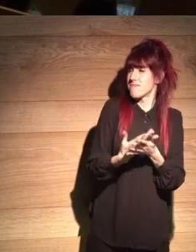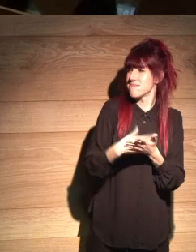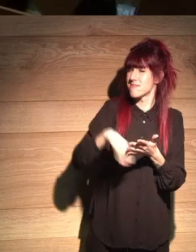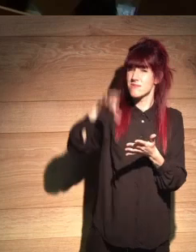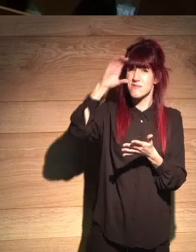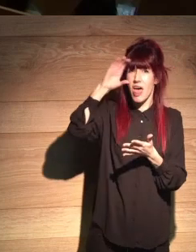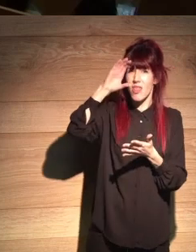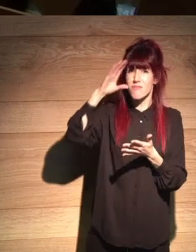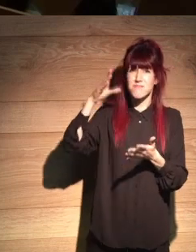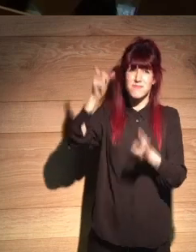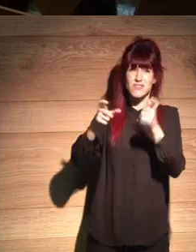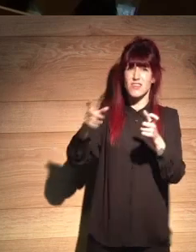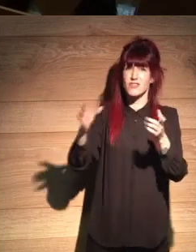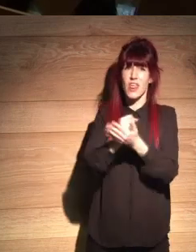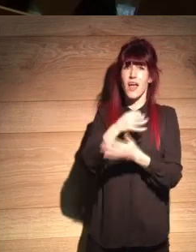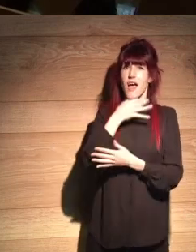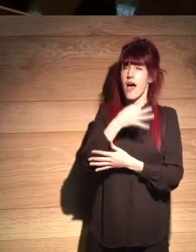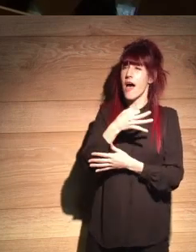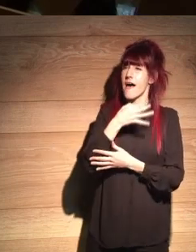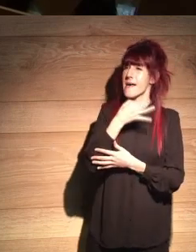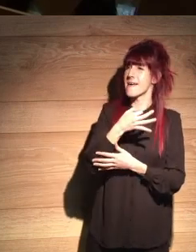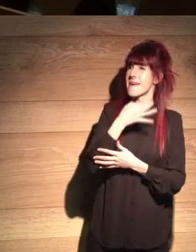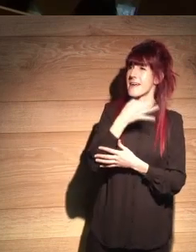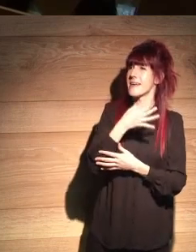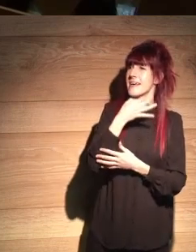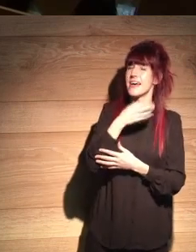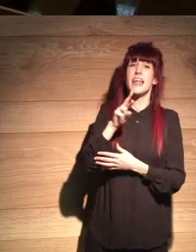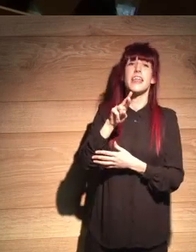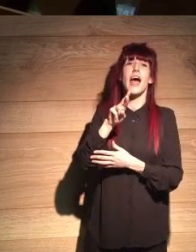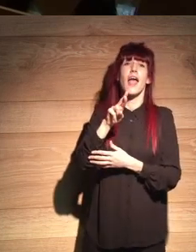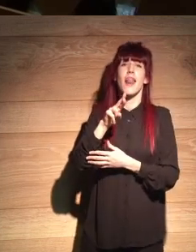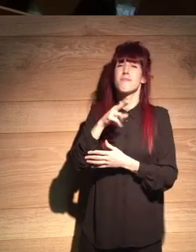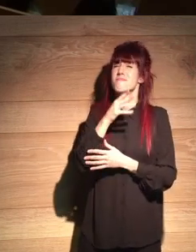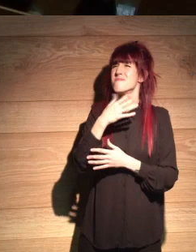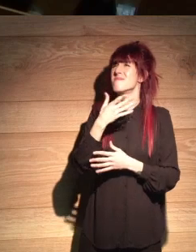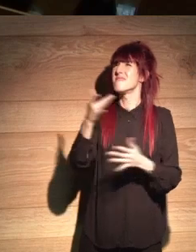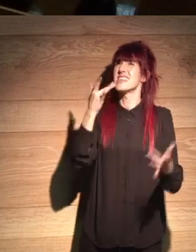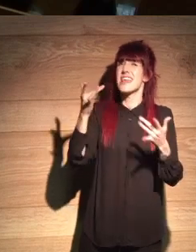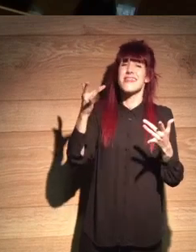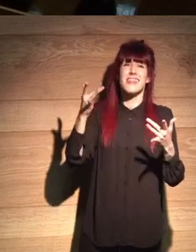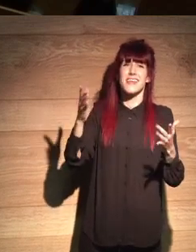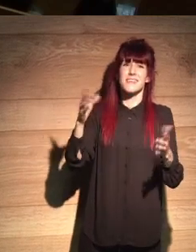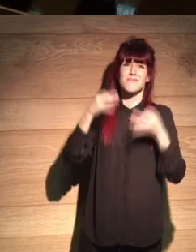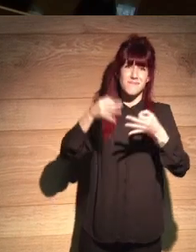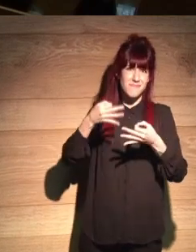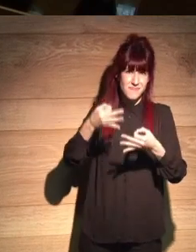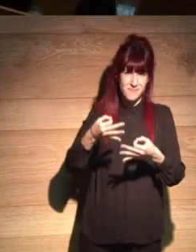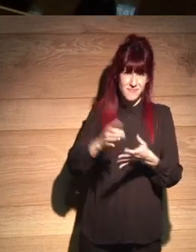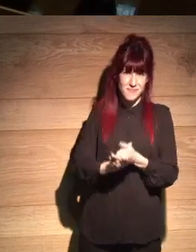heard absolutely all the different speakers, excellent speakers. Raquel, brilliant as